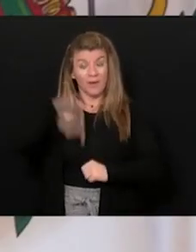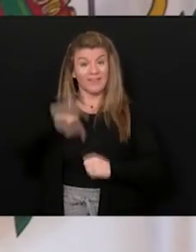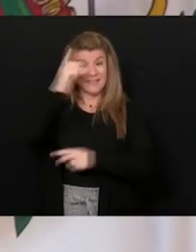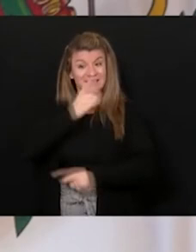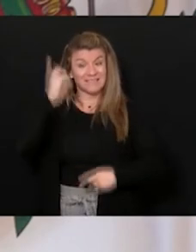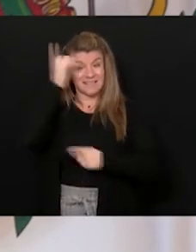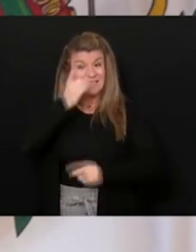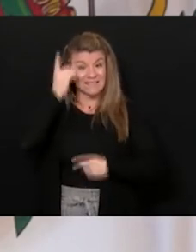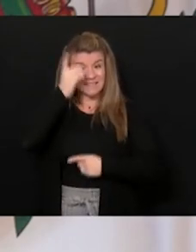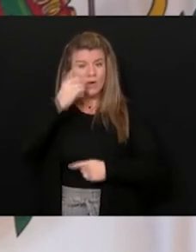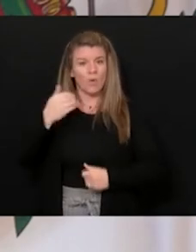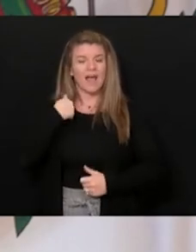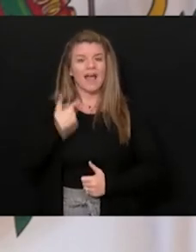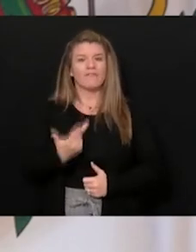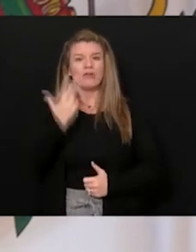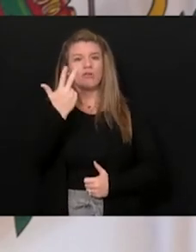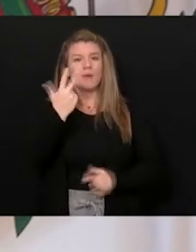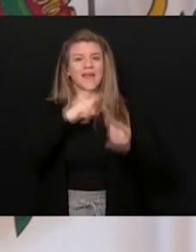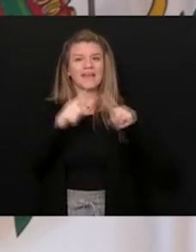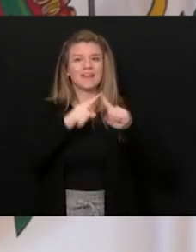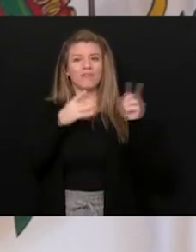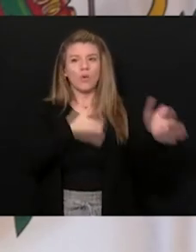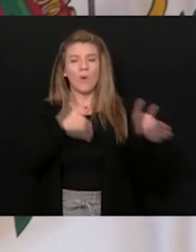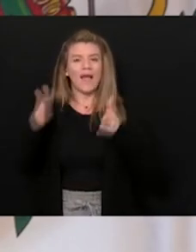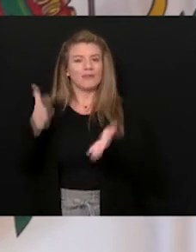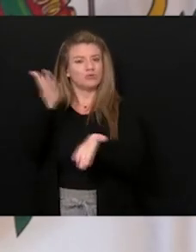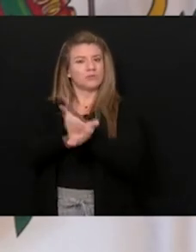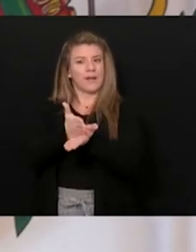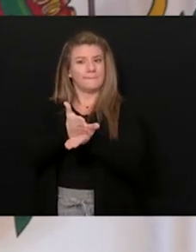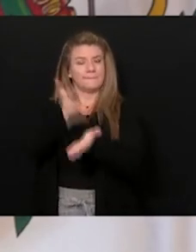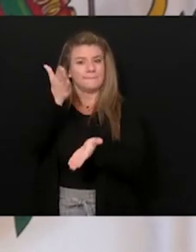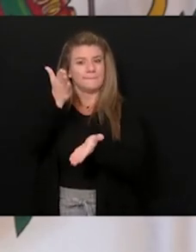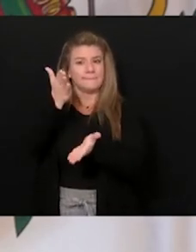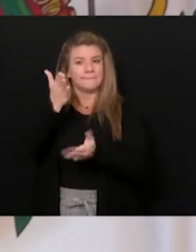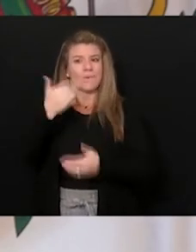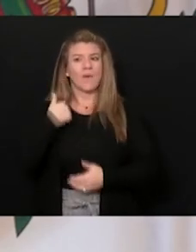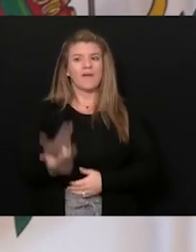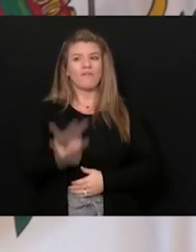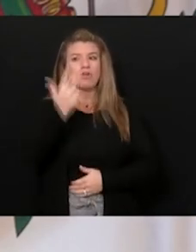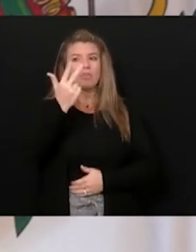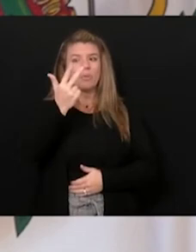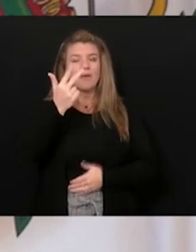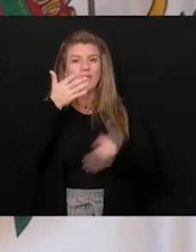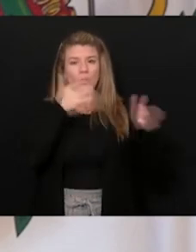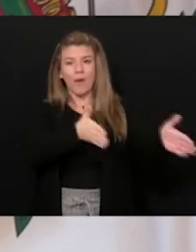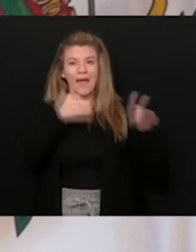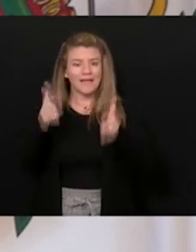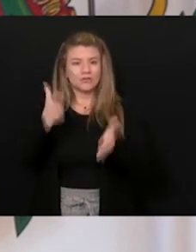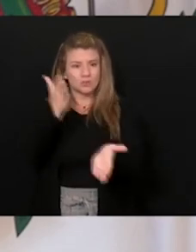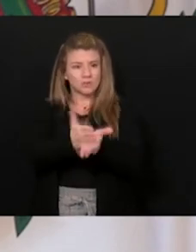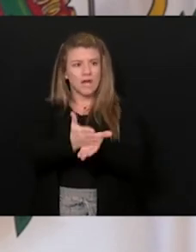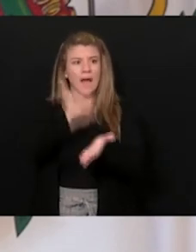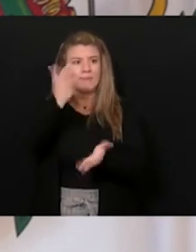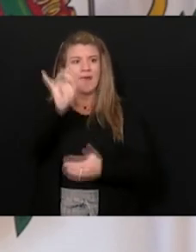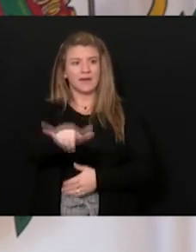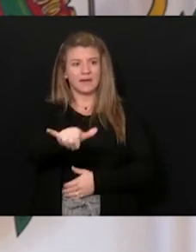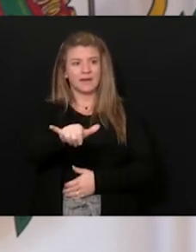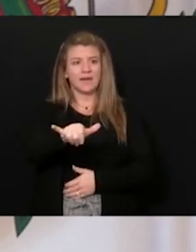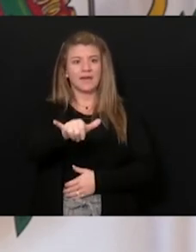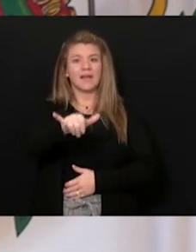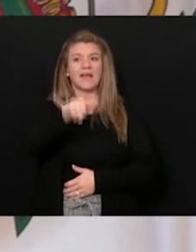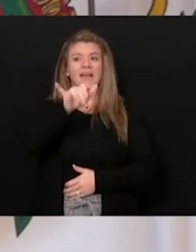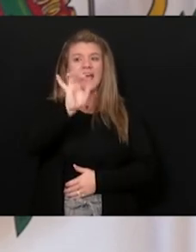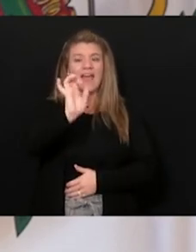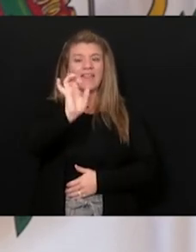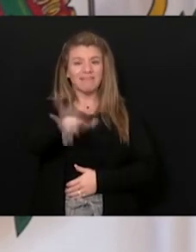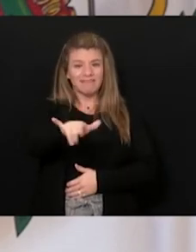there's three ways to stop it. There's three ways to combat this, and that has